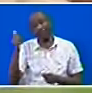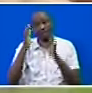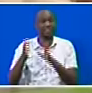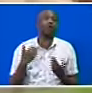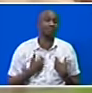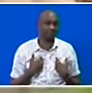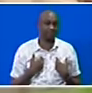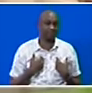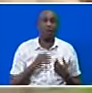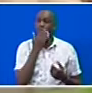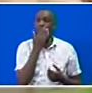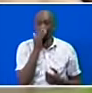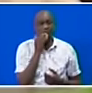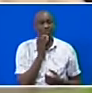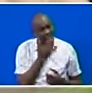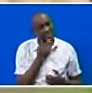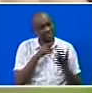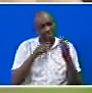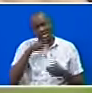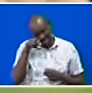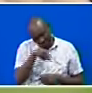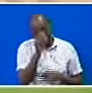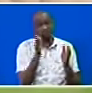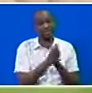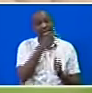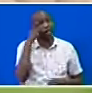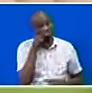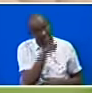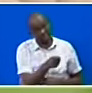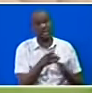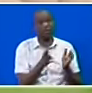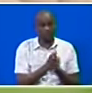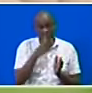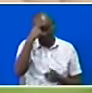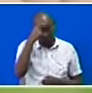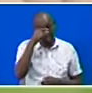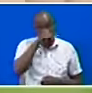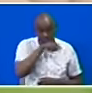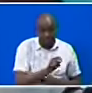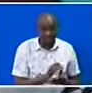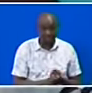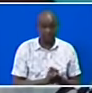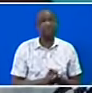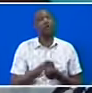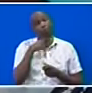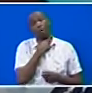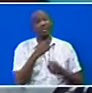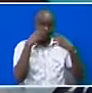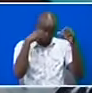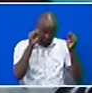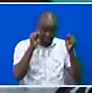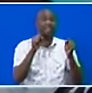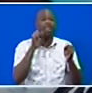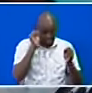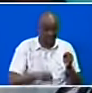nje. Mudavadi said that he and fellow coalition principals Kalonzo Musyoka and Moses Wetangula haven't shelved their presidential ambitions but had to